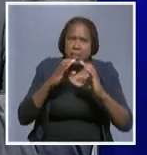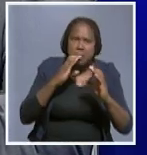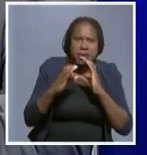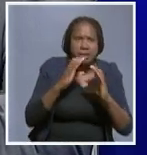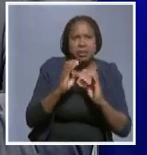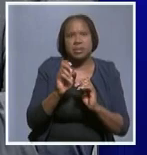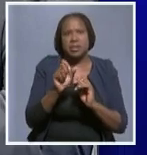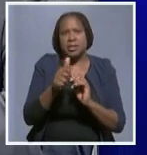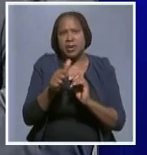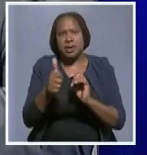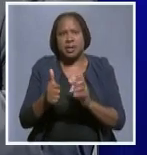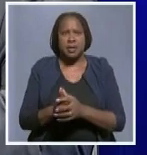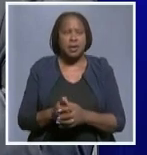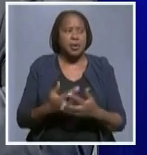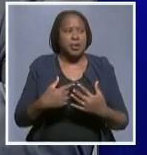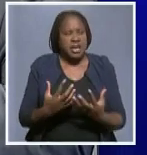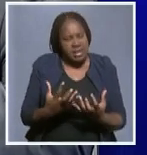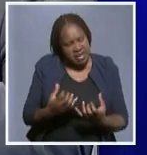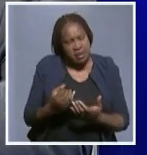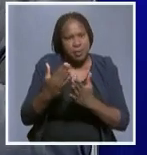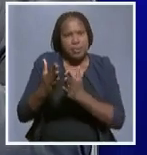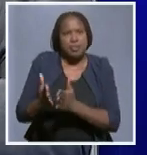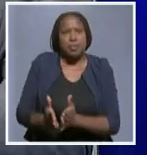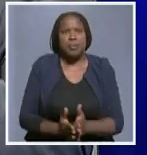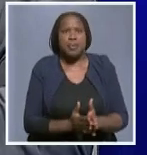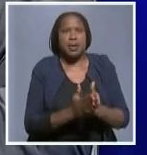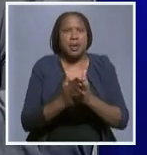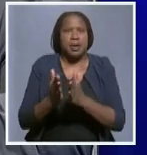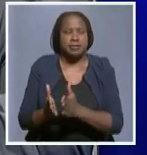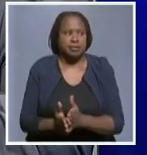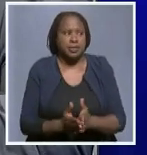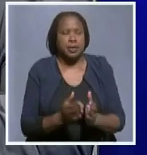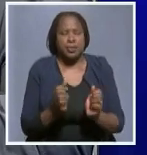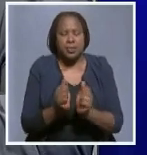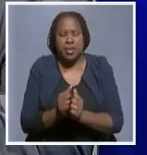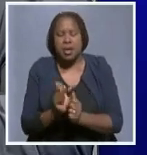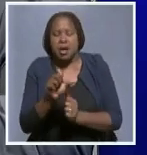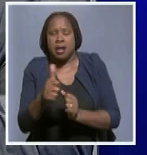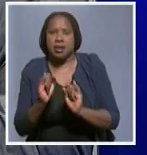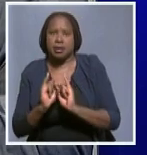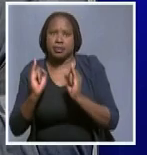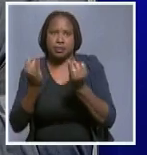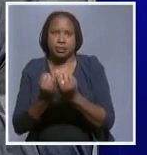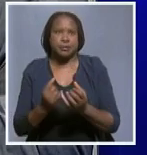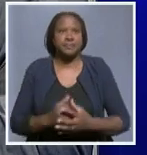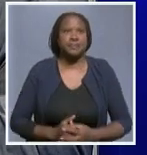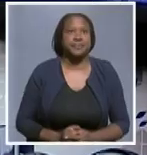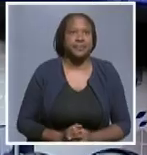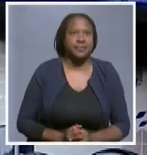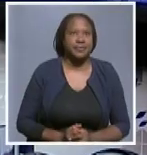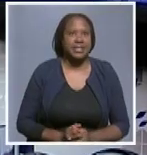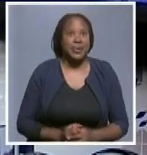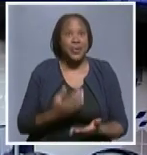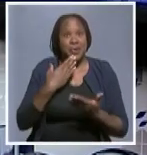other field, you need to plan, not in silo, but with other institutions as well. Mr. Chimafeni, thank you very much for your